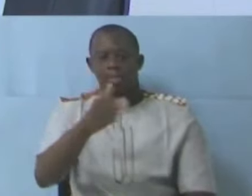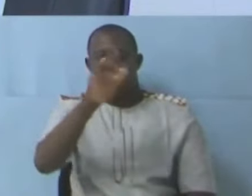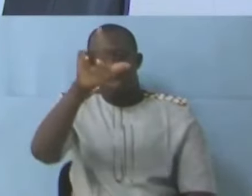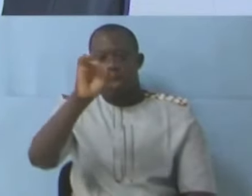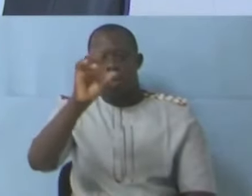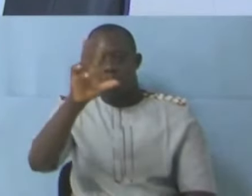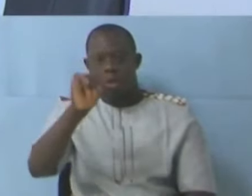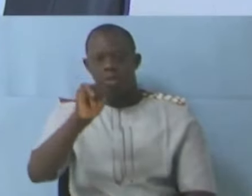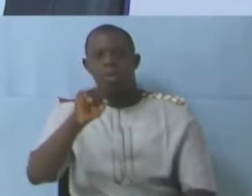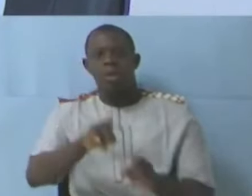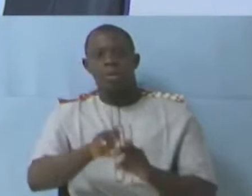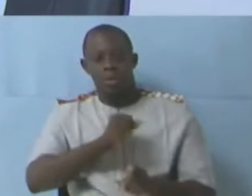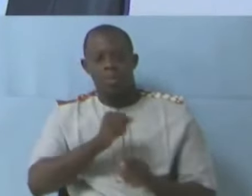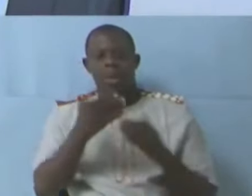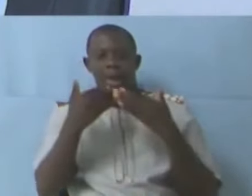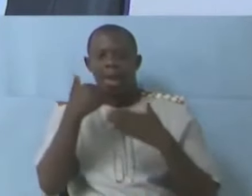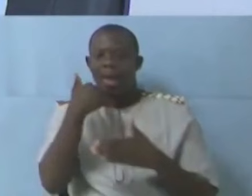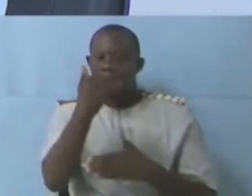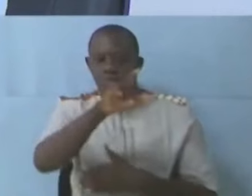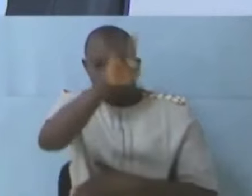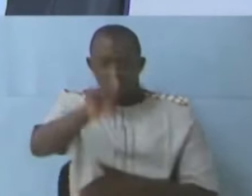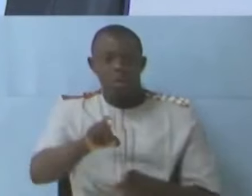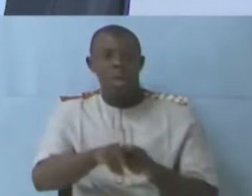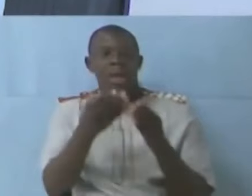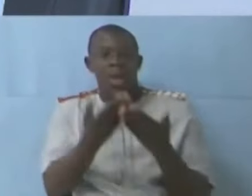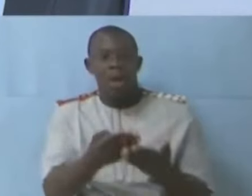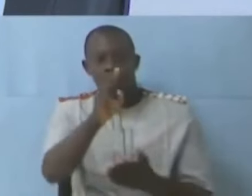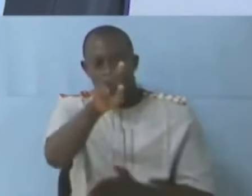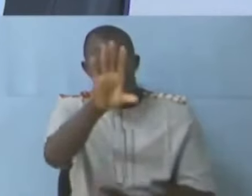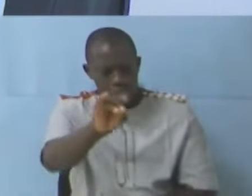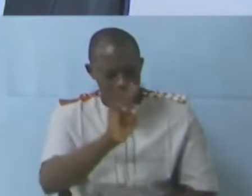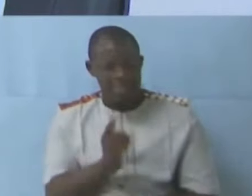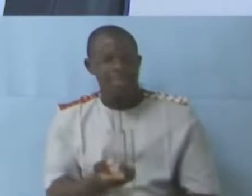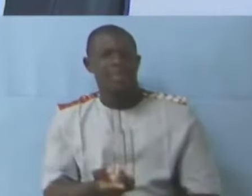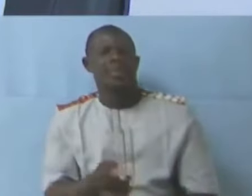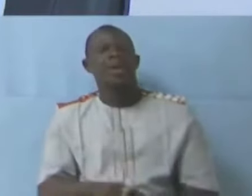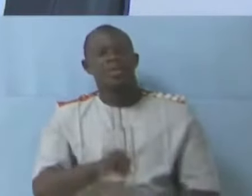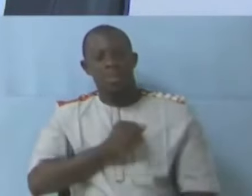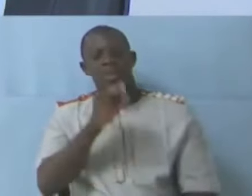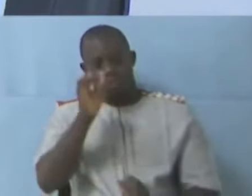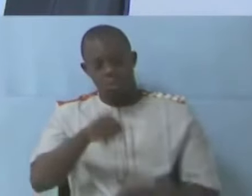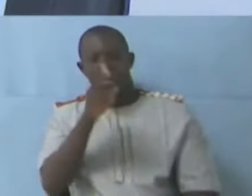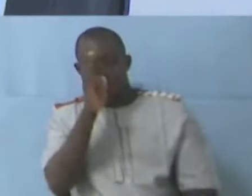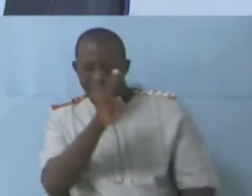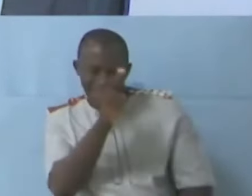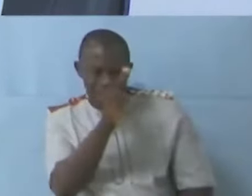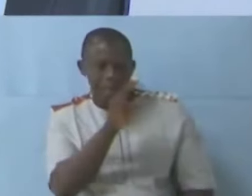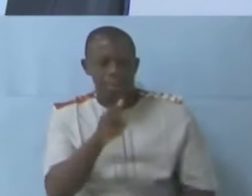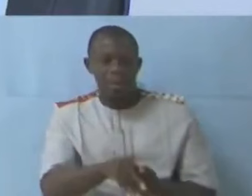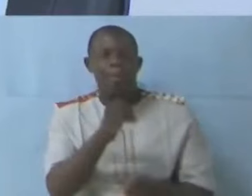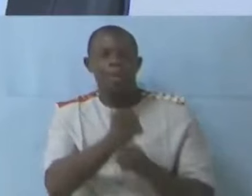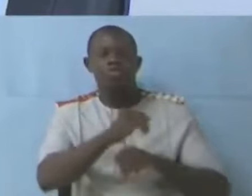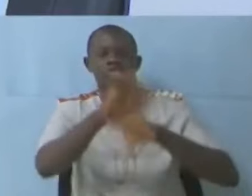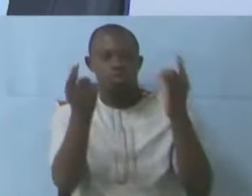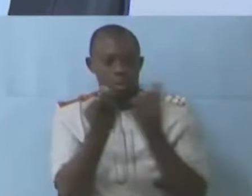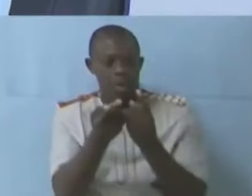man dina blow fuel dom bi den na gene ak gay bul wori yow dem. I told him that then I will blow the fuel dom then I will go out. So Bailo dem.